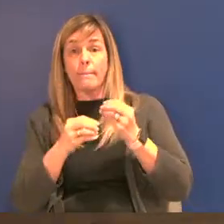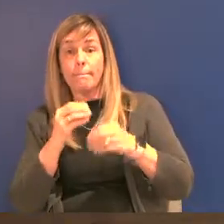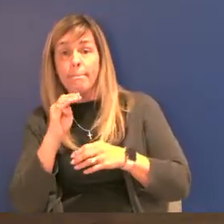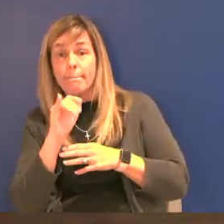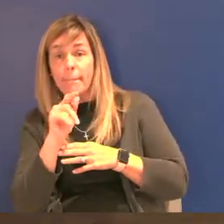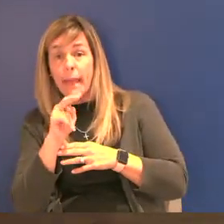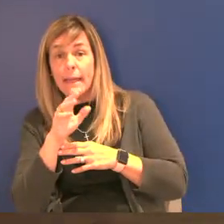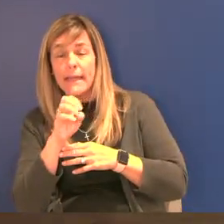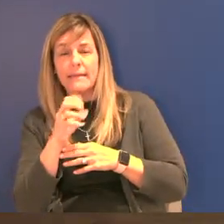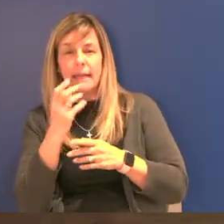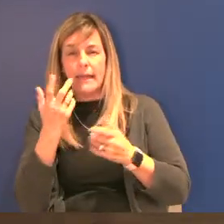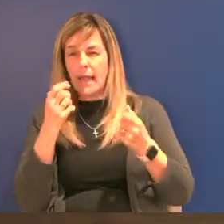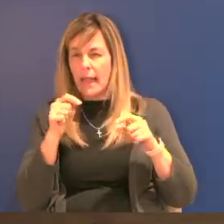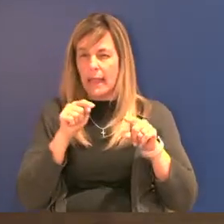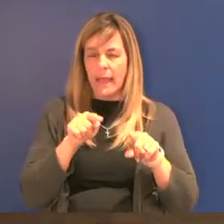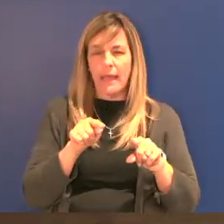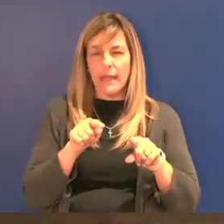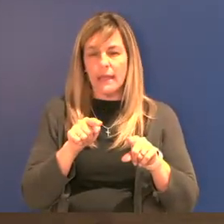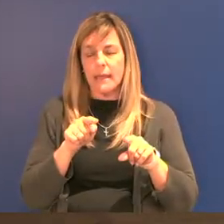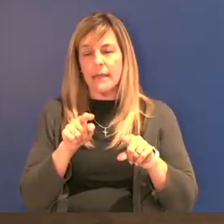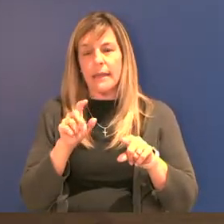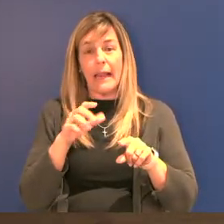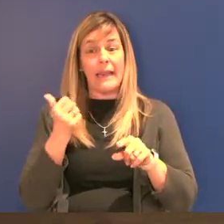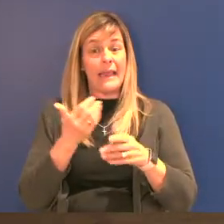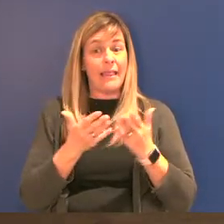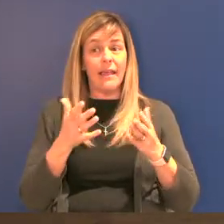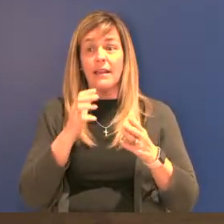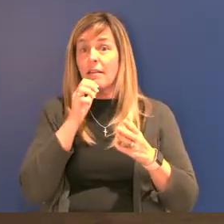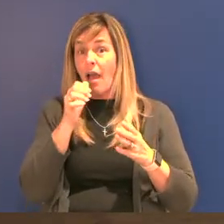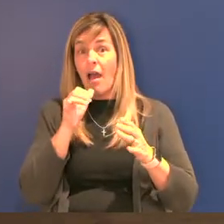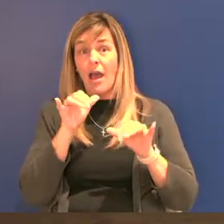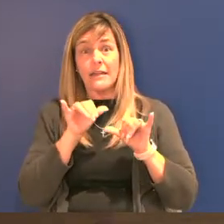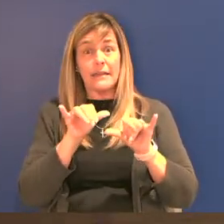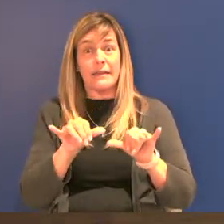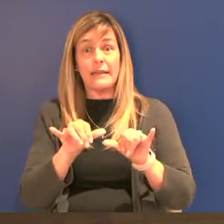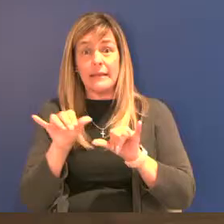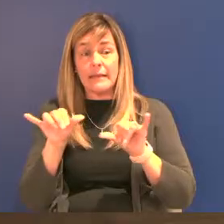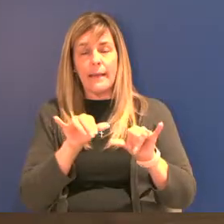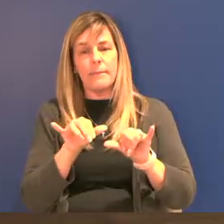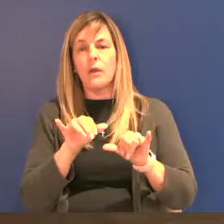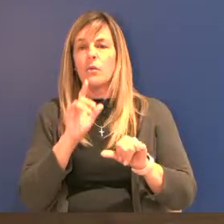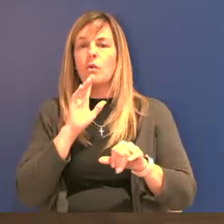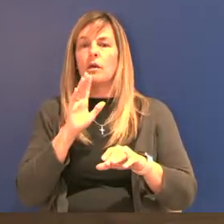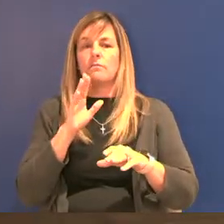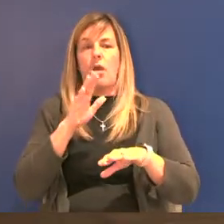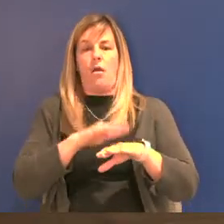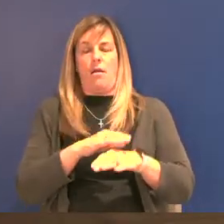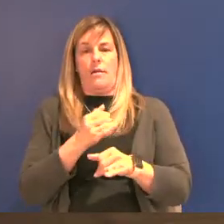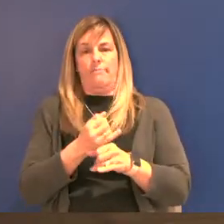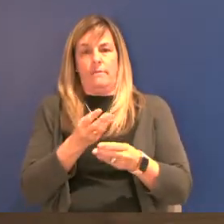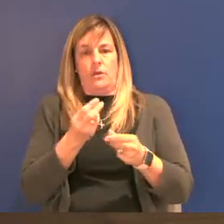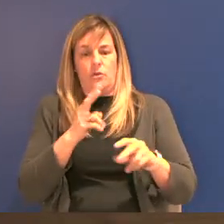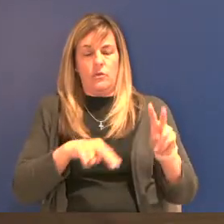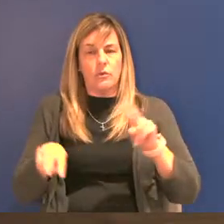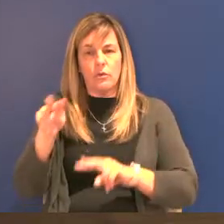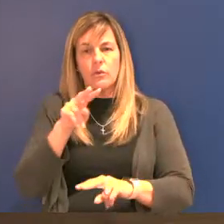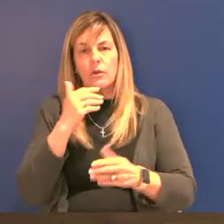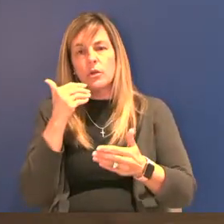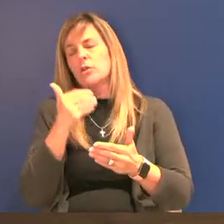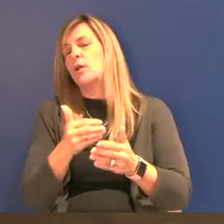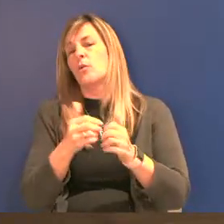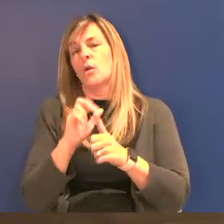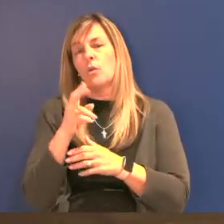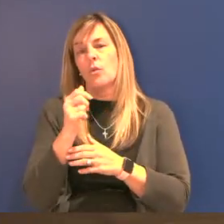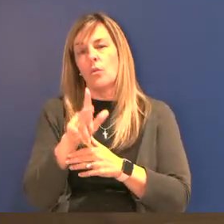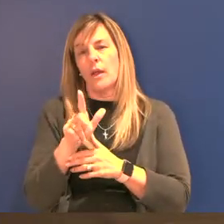just getting aligned, and if there weren't any inconsistencies, we really did on-site visits and worked very closely with Roth